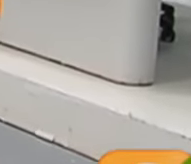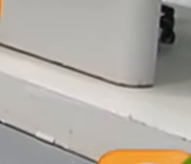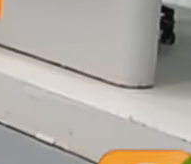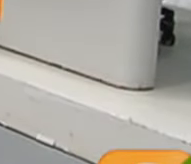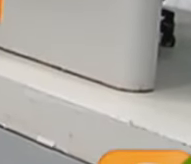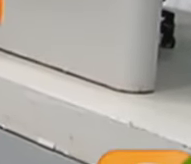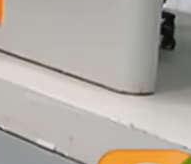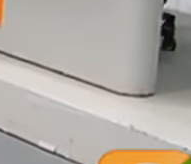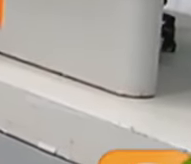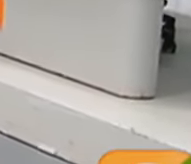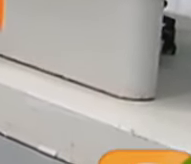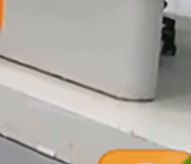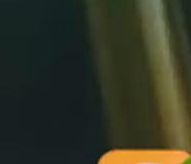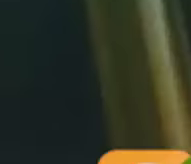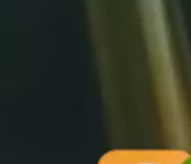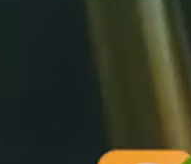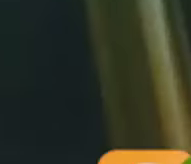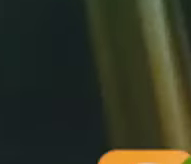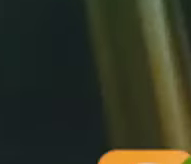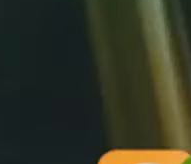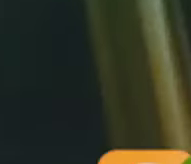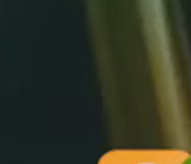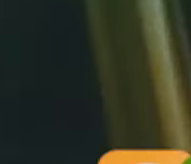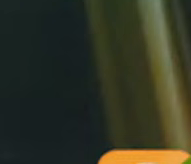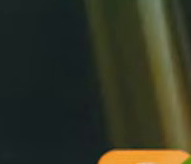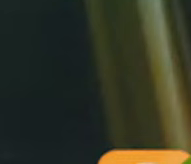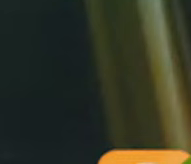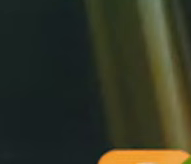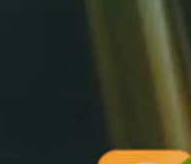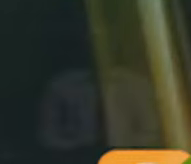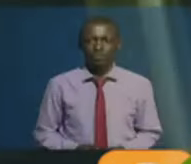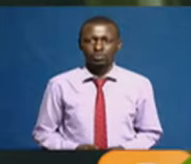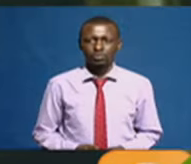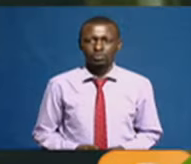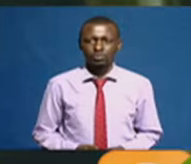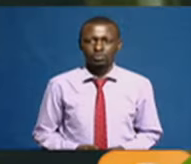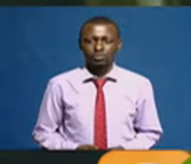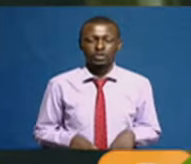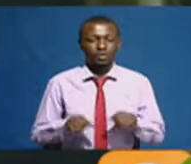really participated in this, and this was under duress, I think there has to be